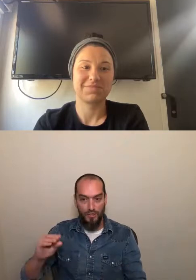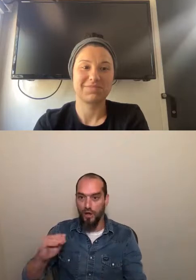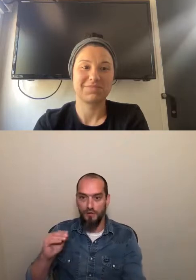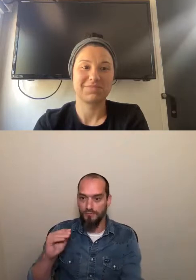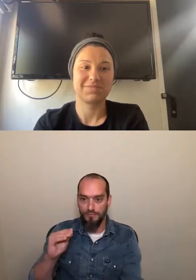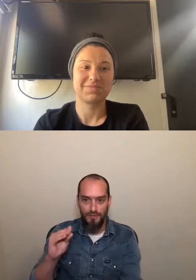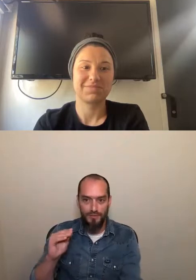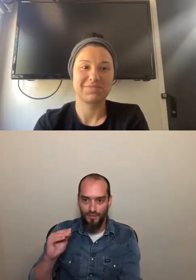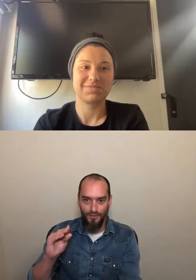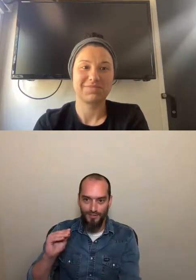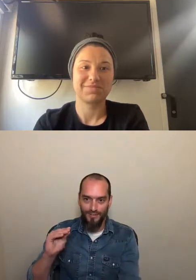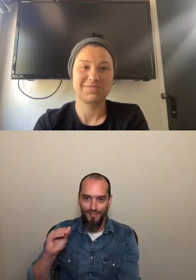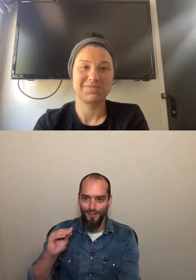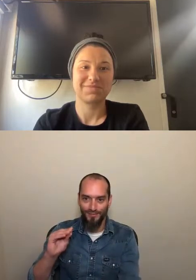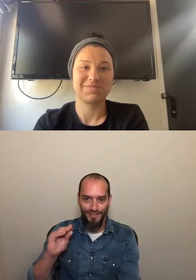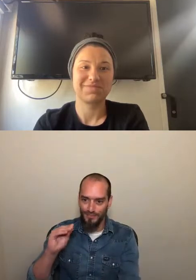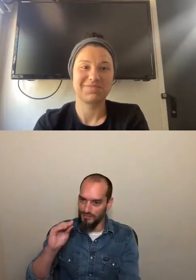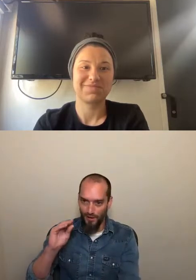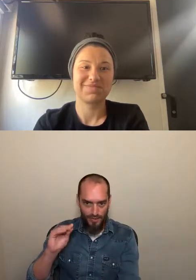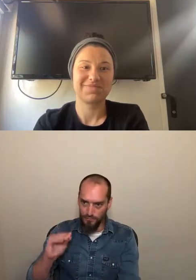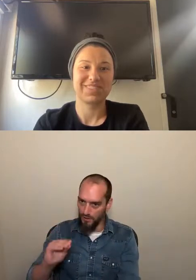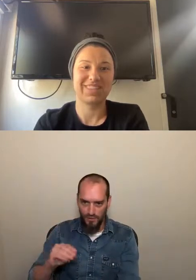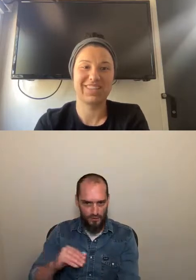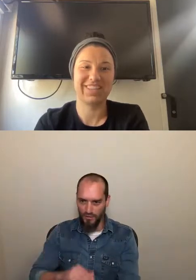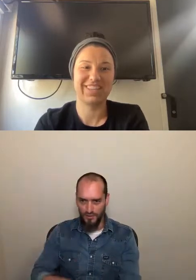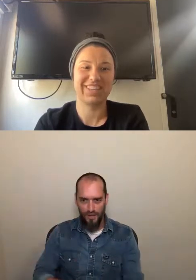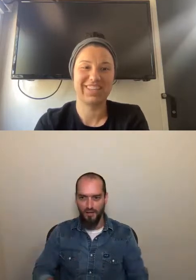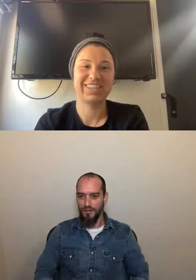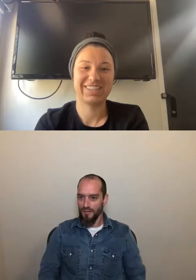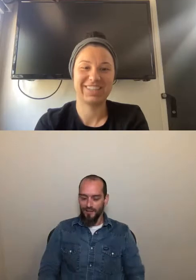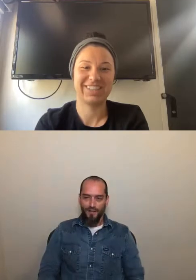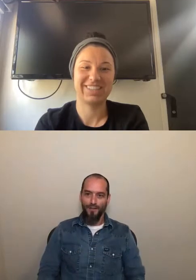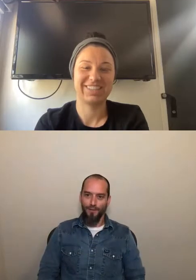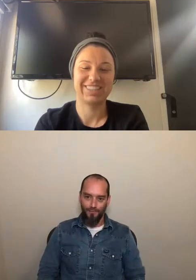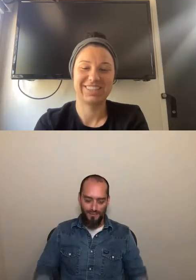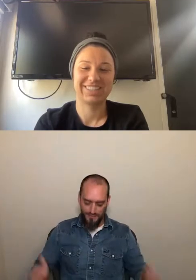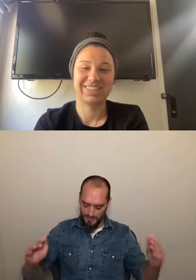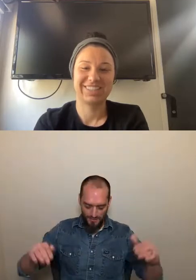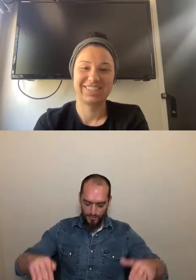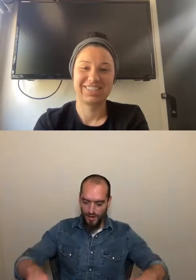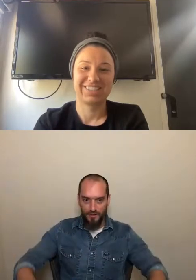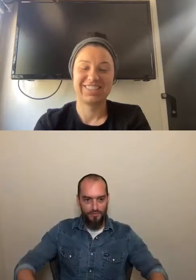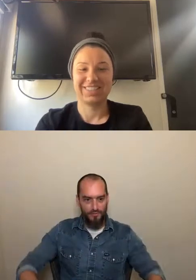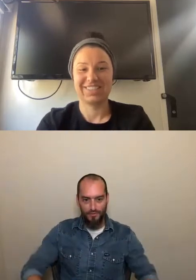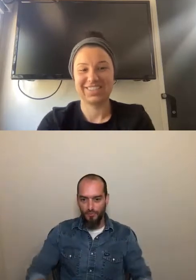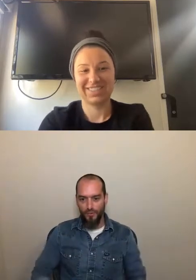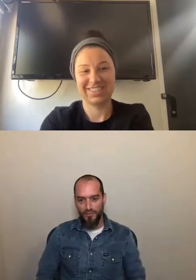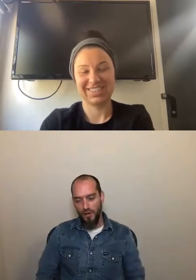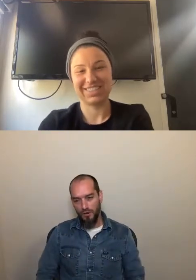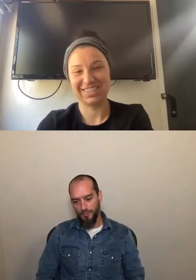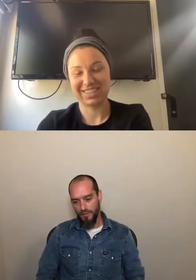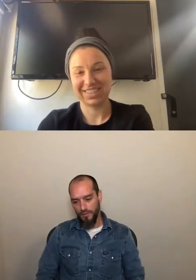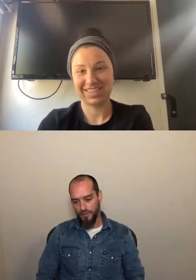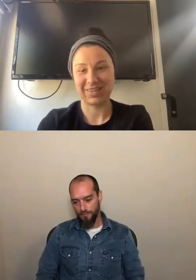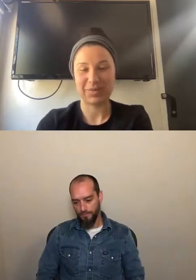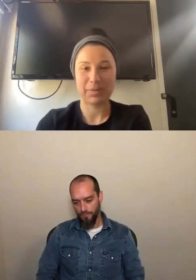Sometimes they just start talking because they're nervous. You know, I'm like, just talk, keep talking. That's good. Yeah. They just dig a grave. More they